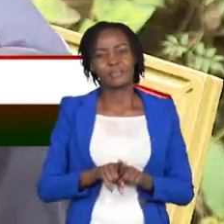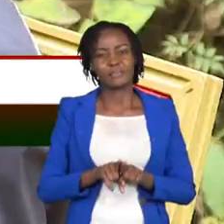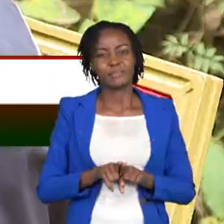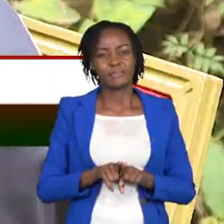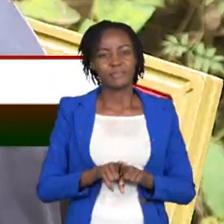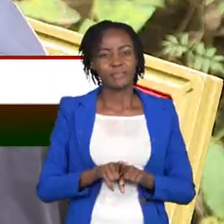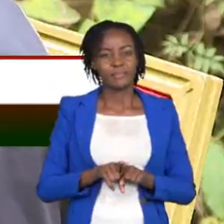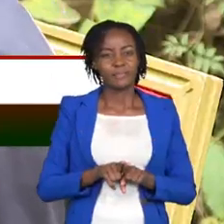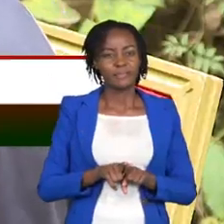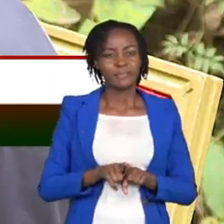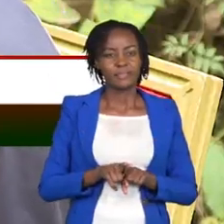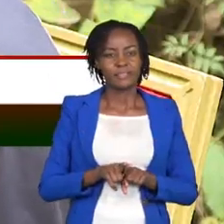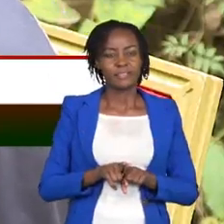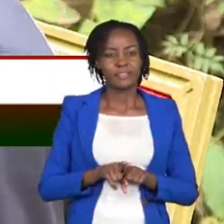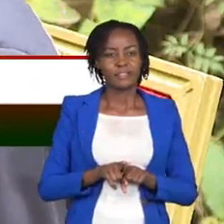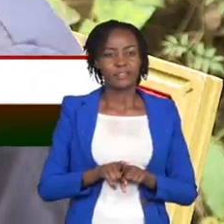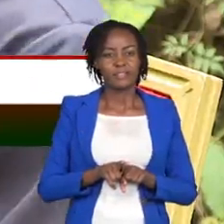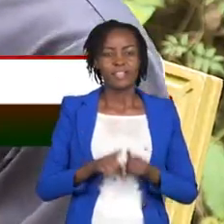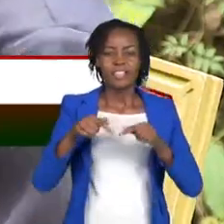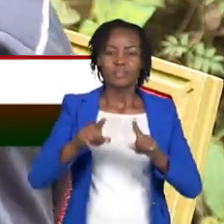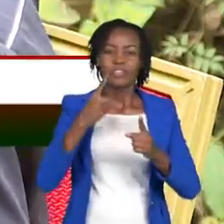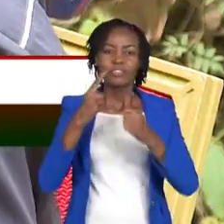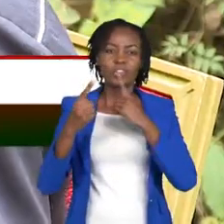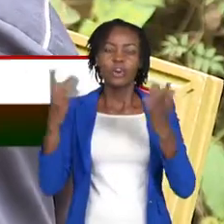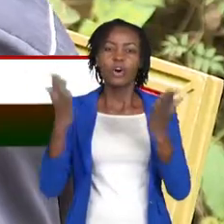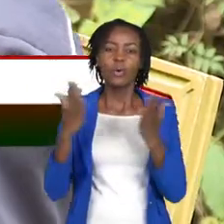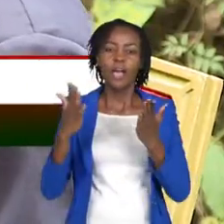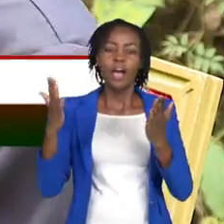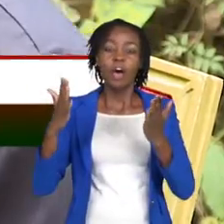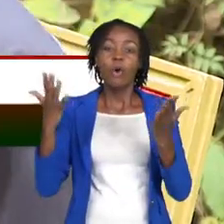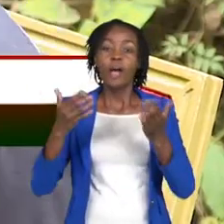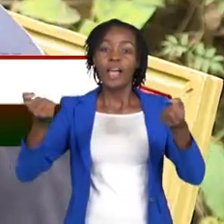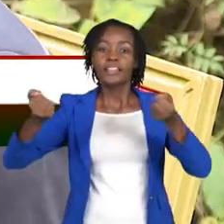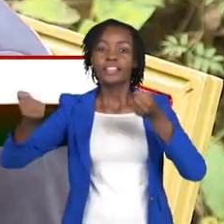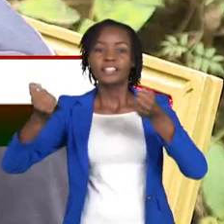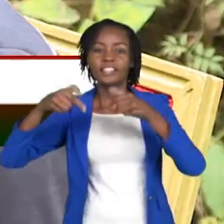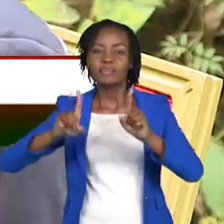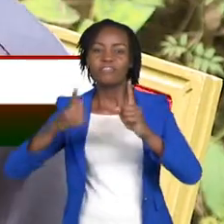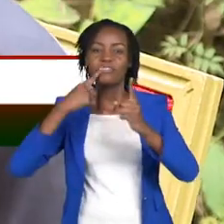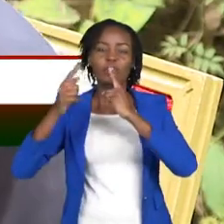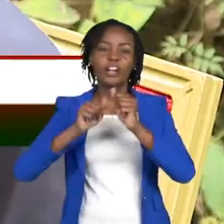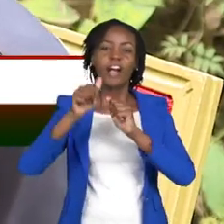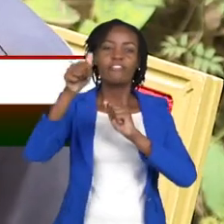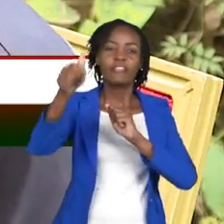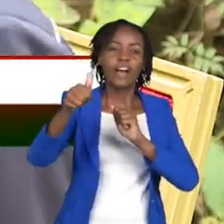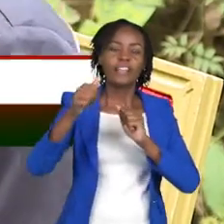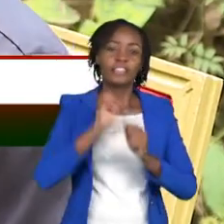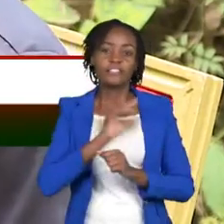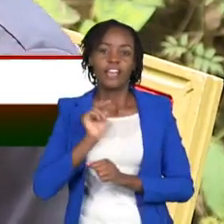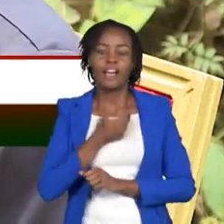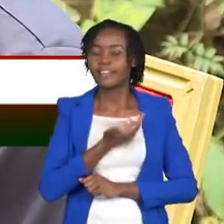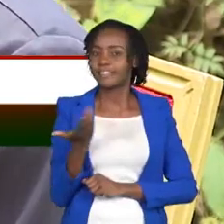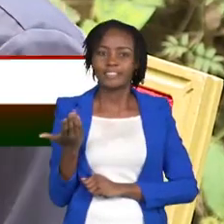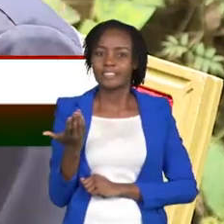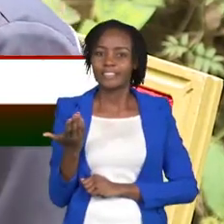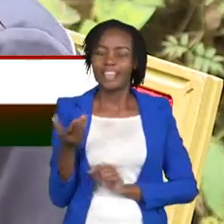at us when they're on top of vehicles. They talk to us when they're far away from us on a podium surrounded by security, afraid of us. It's still the same